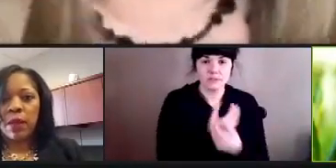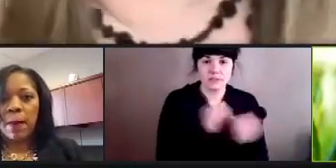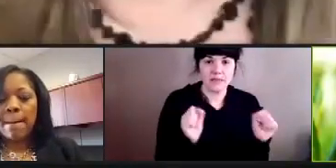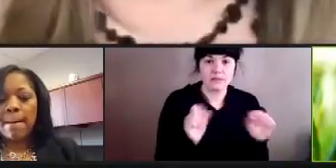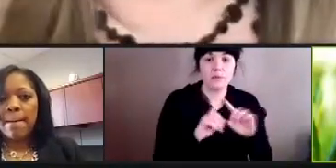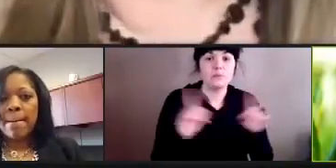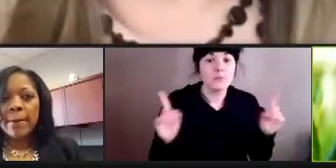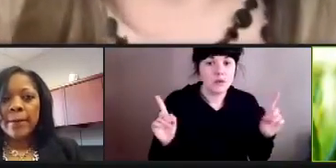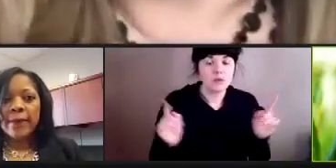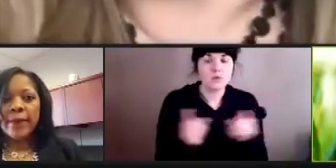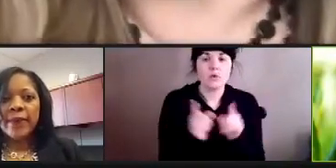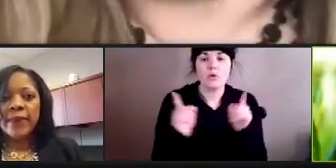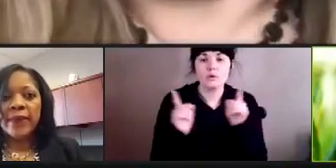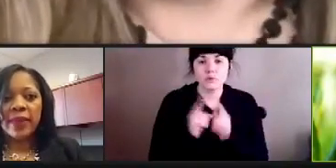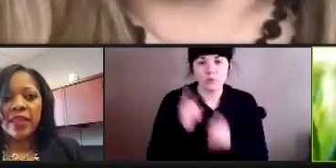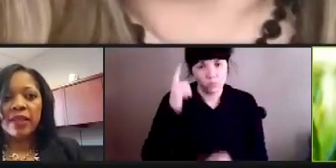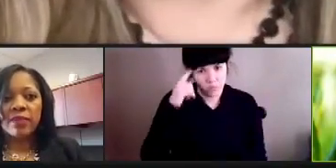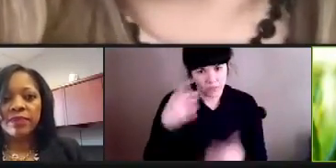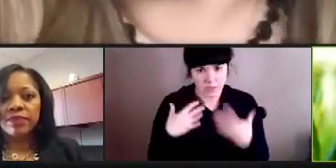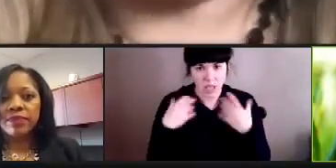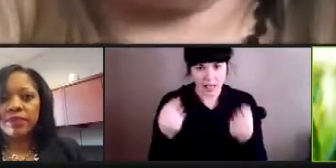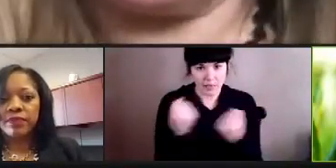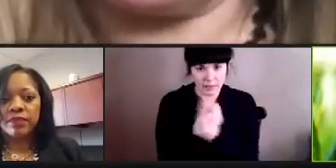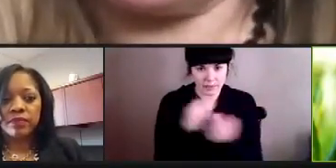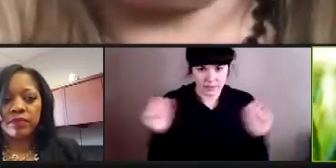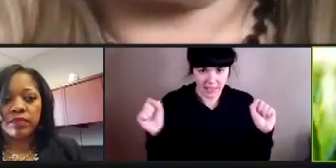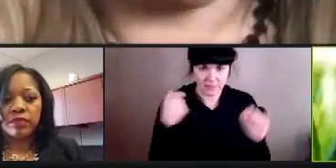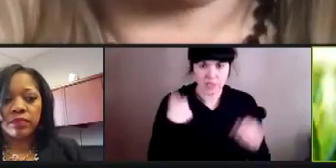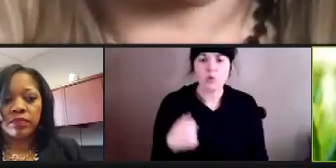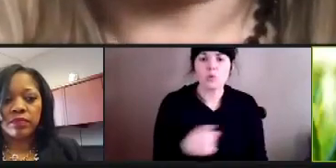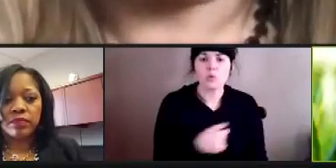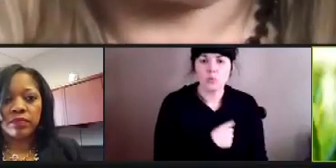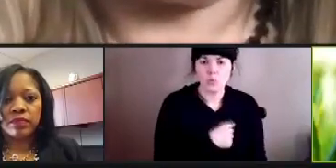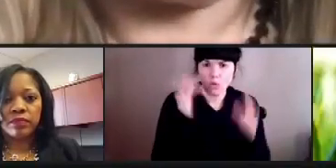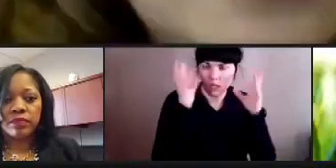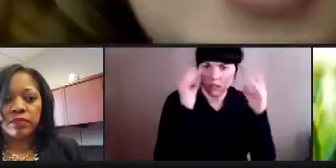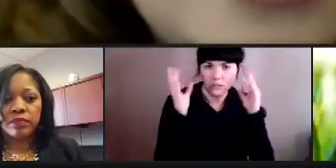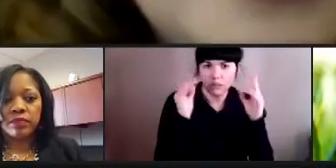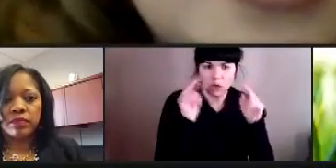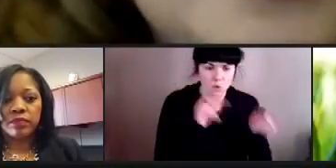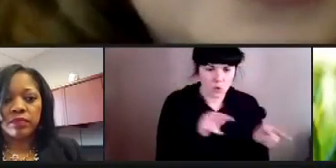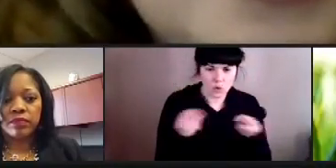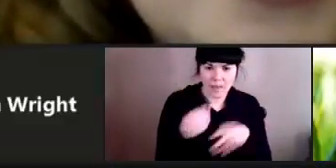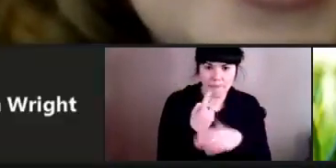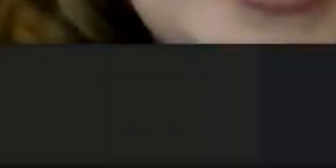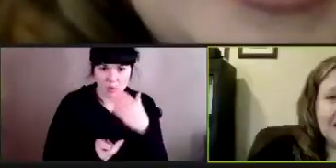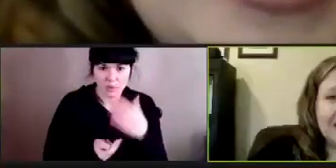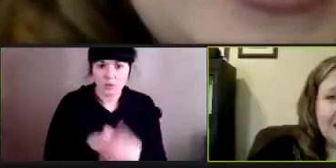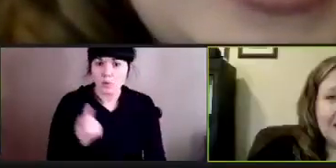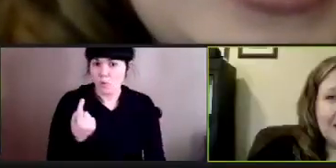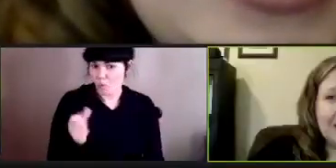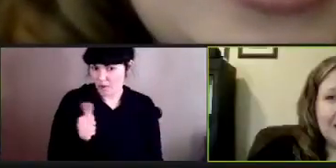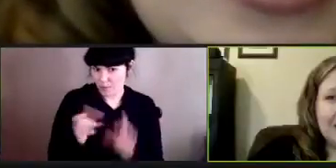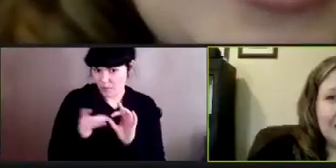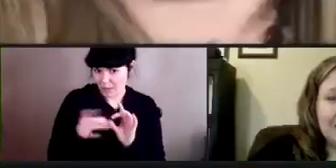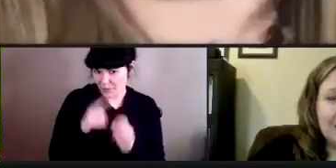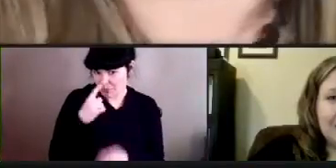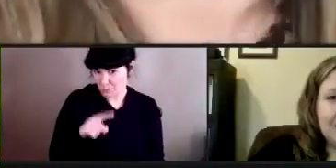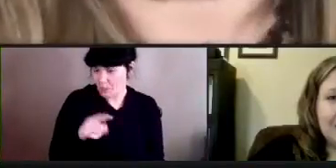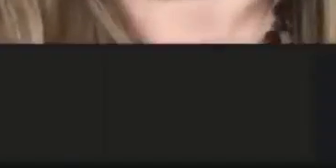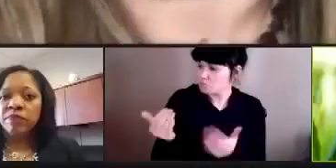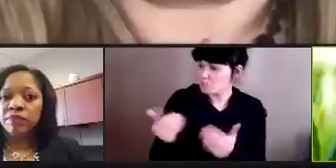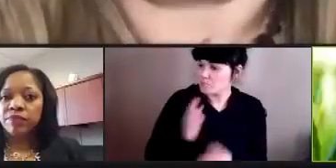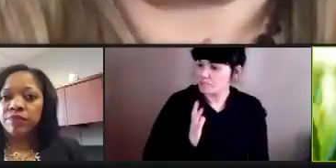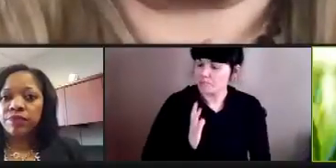from both of those facets. And can I say one other thing? Yeah. The other thing that I